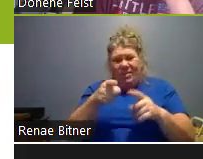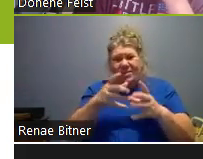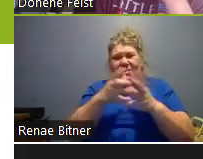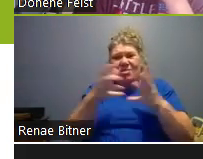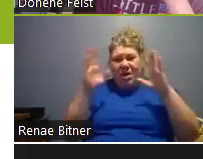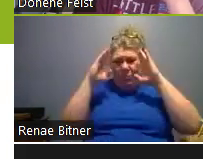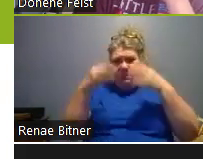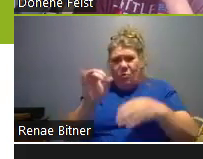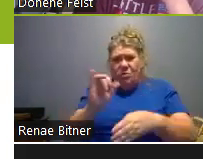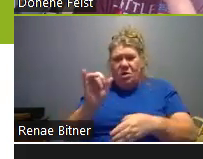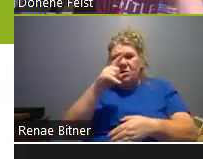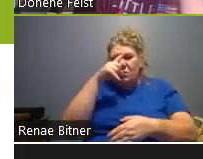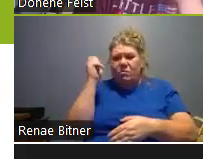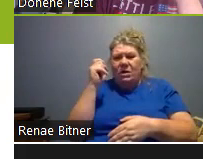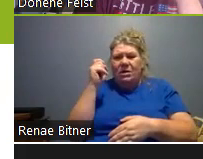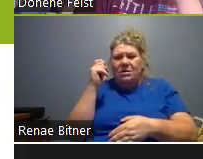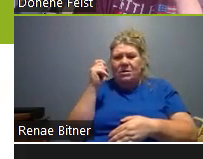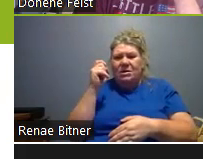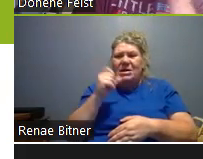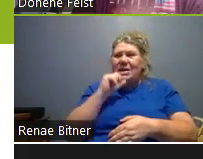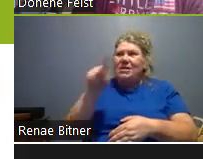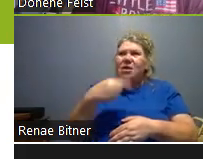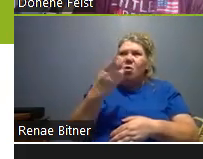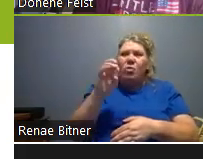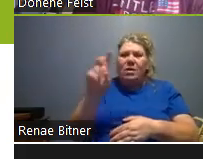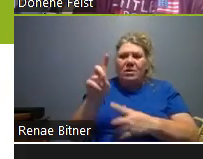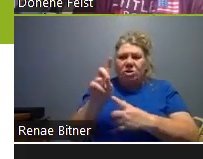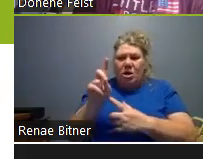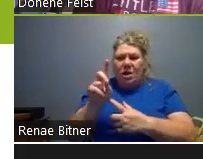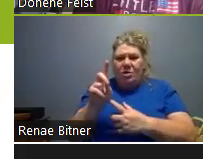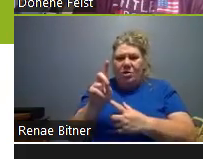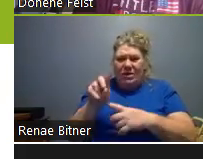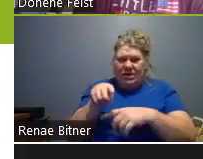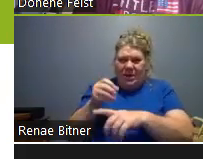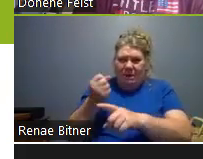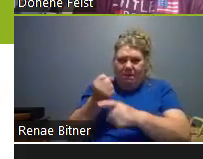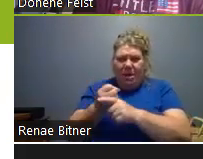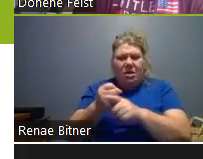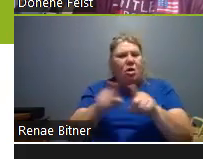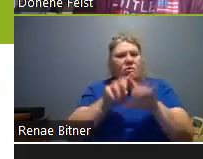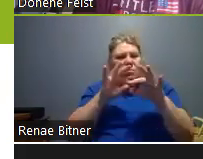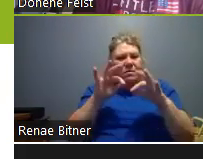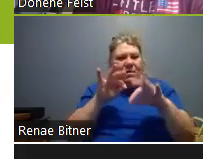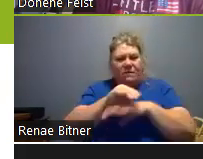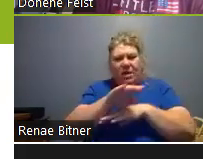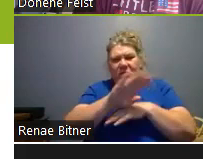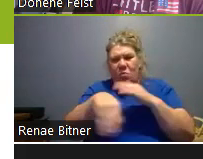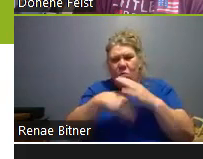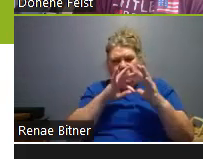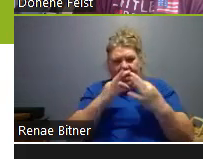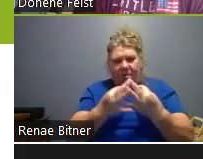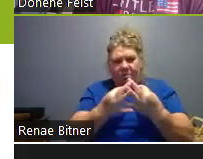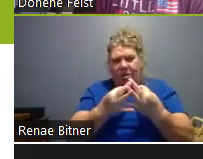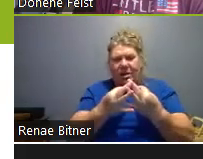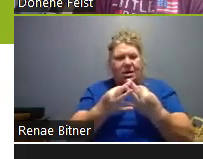well, because it's not just the child that is affected, it also affects the entire family in one way,